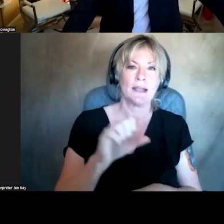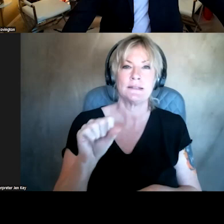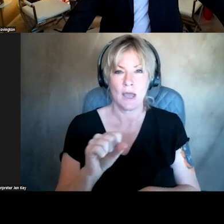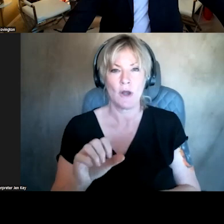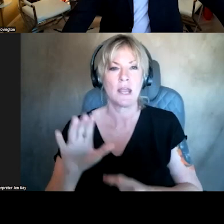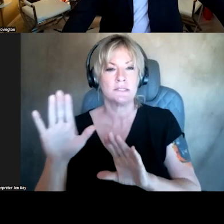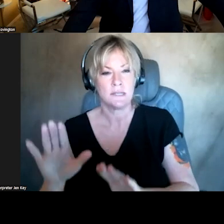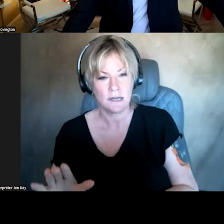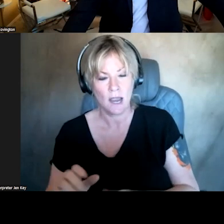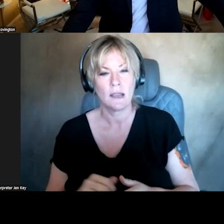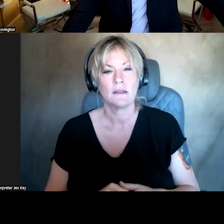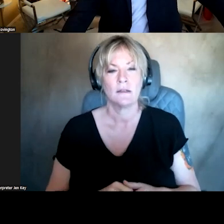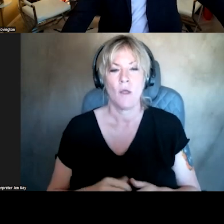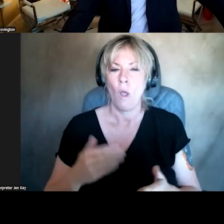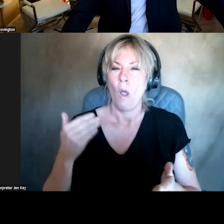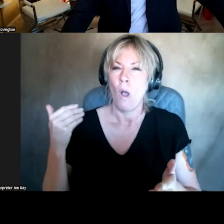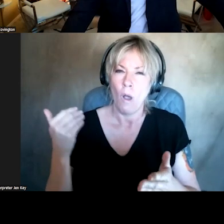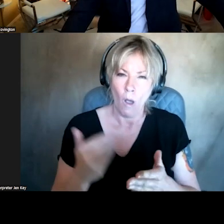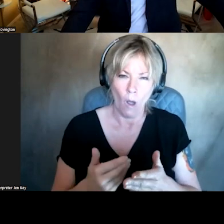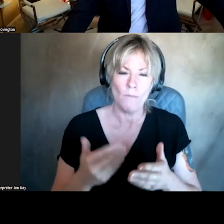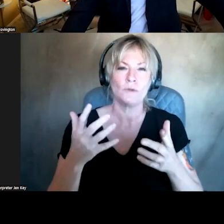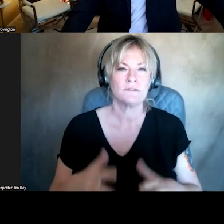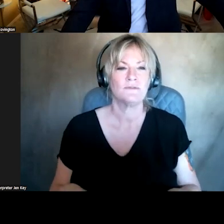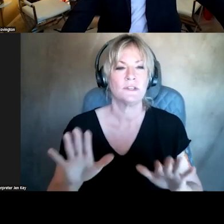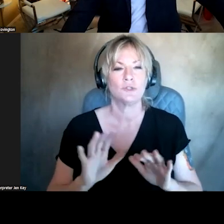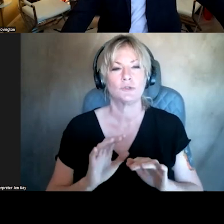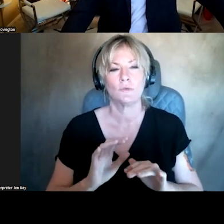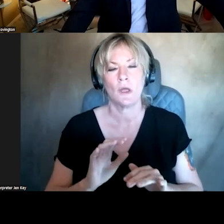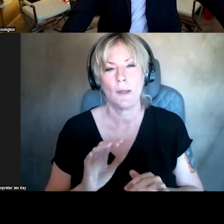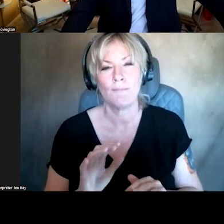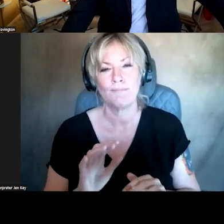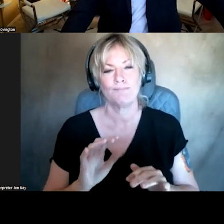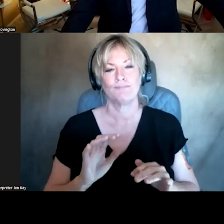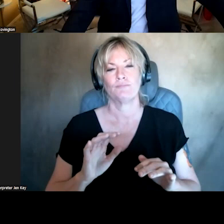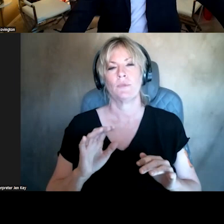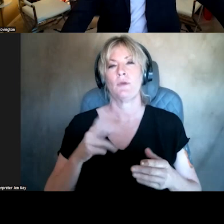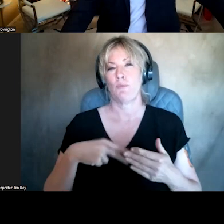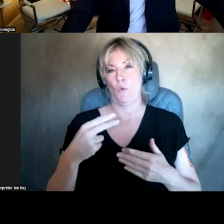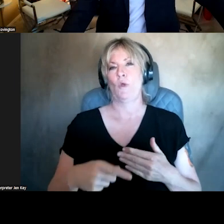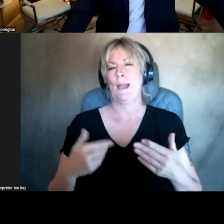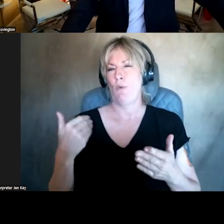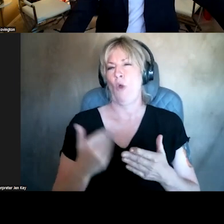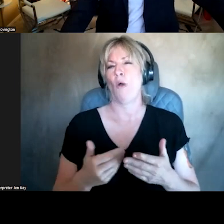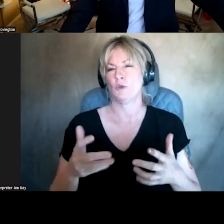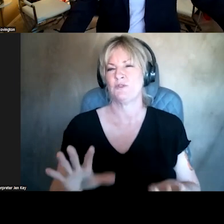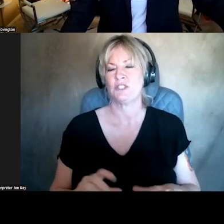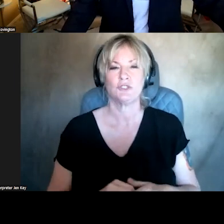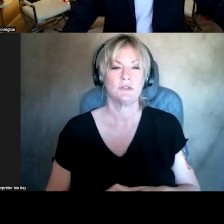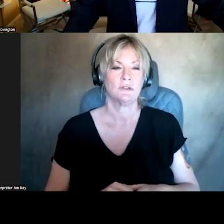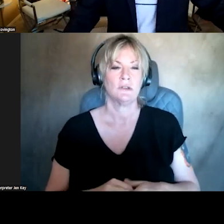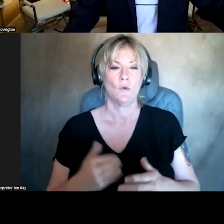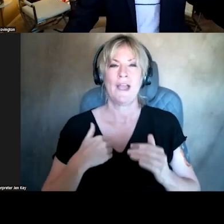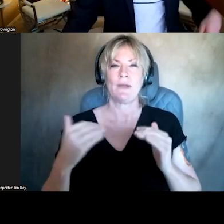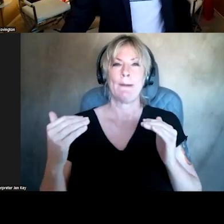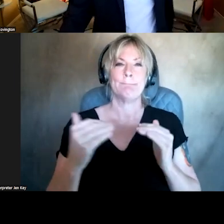We are almost finished with the program, and we have a peer first,